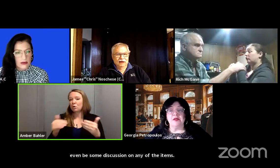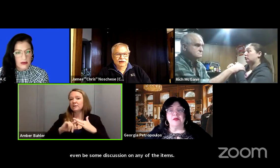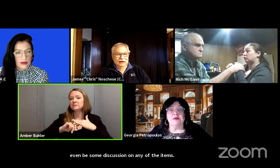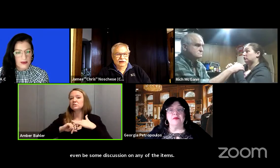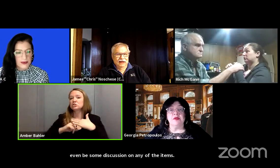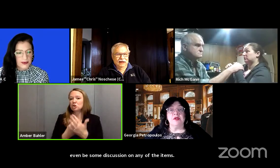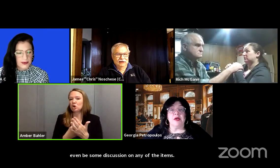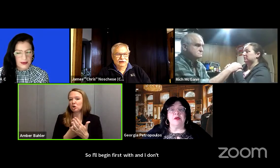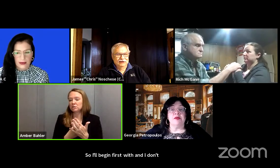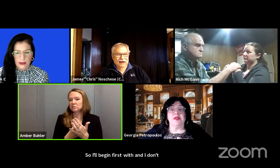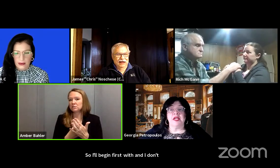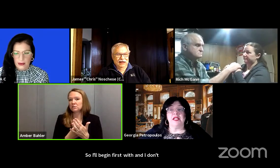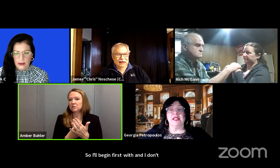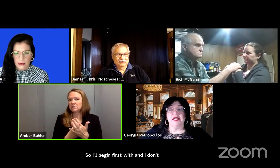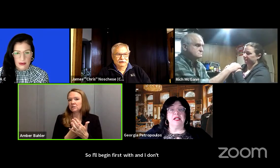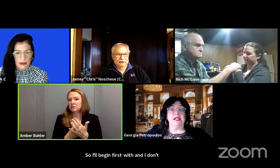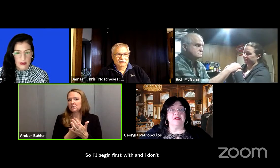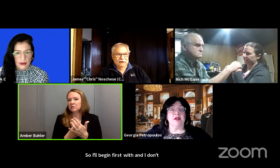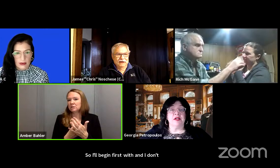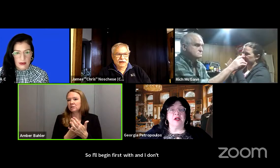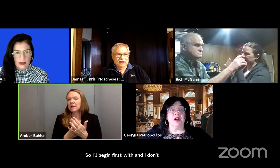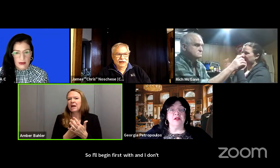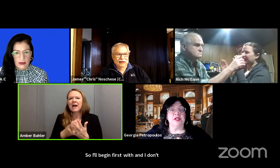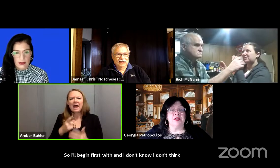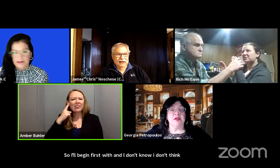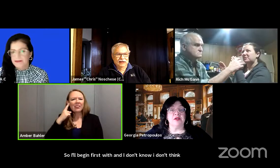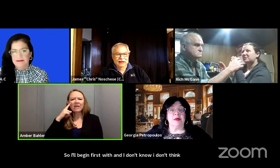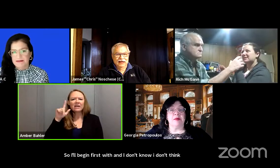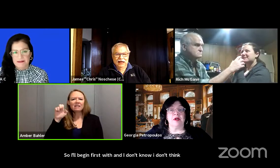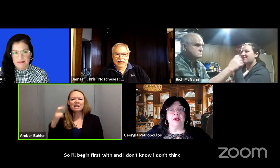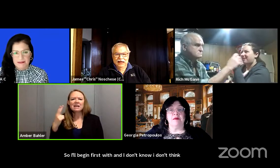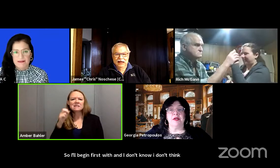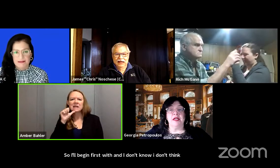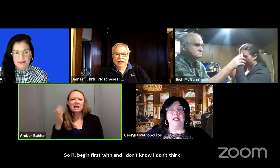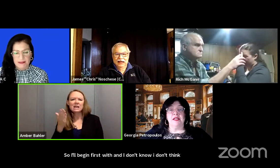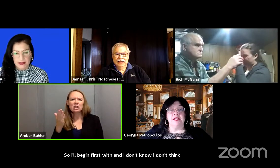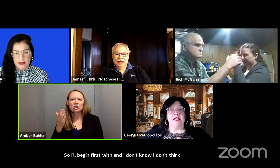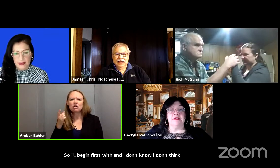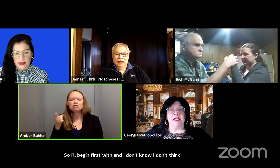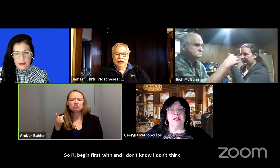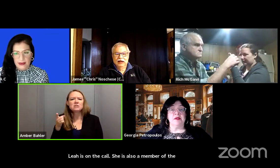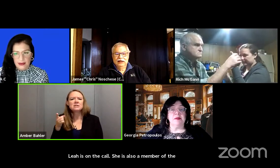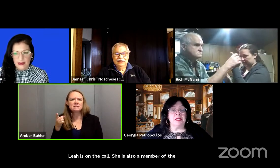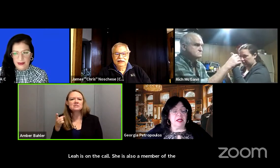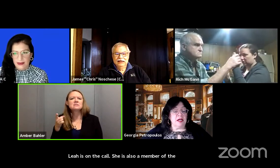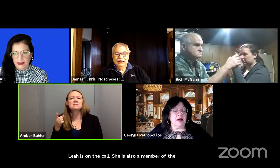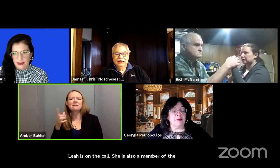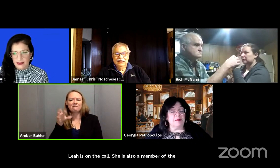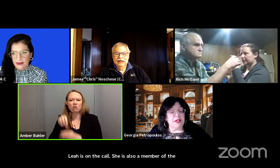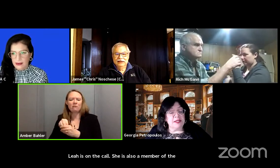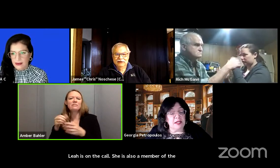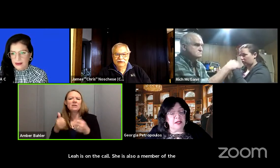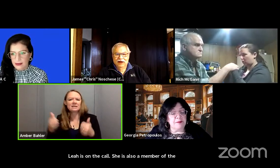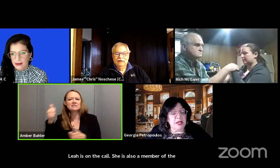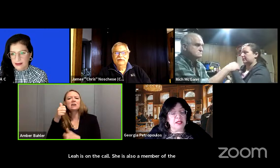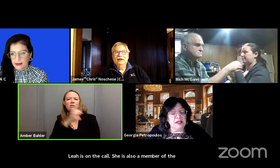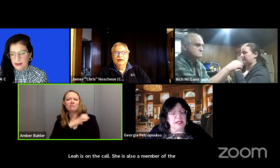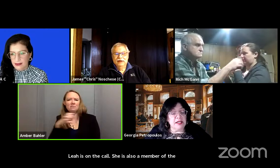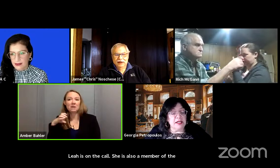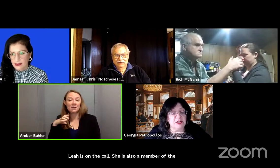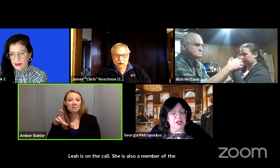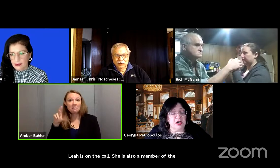with, and I don't think Leah is on the call. She's also a member of the executive committee.